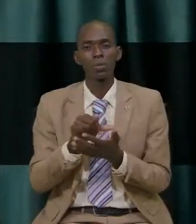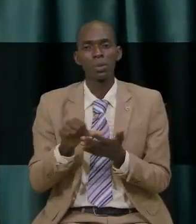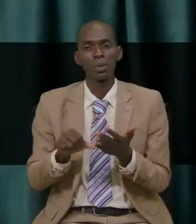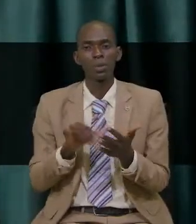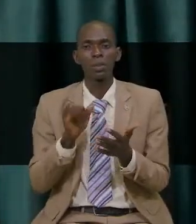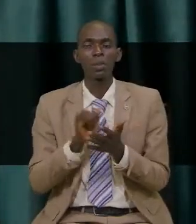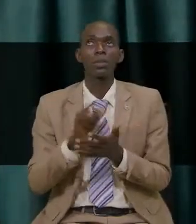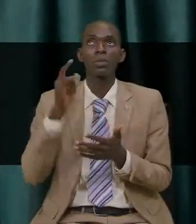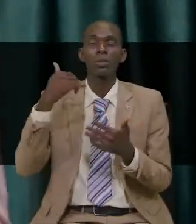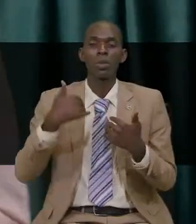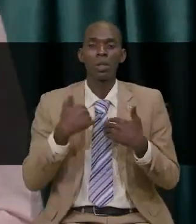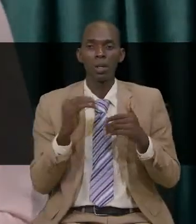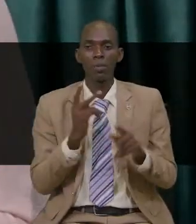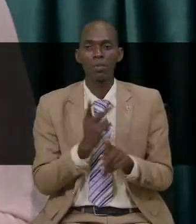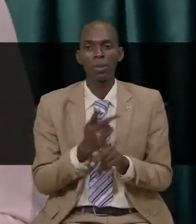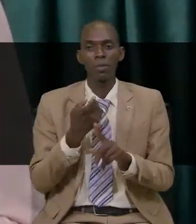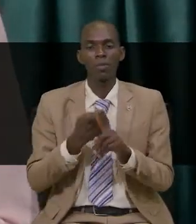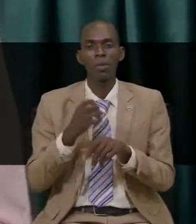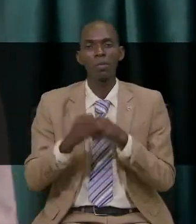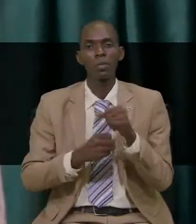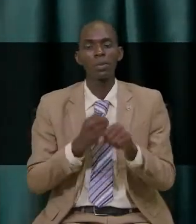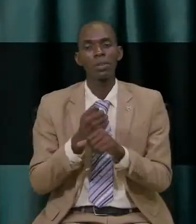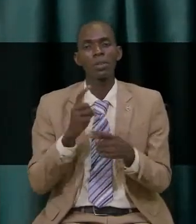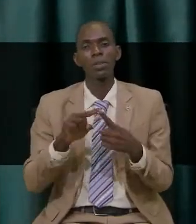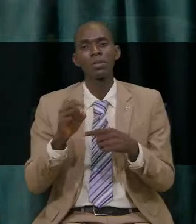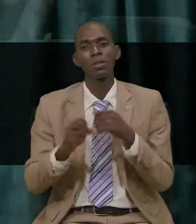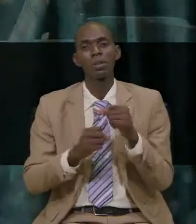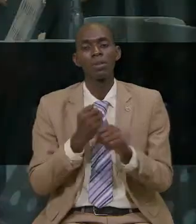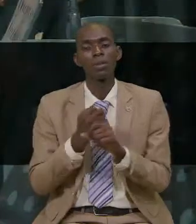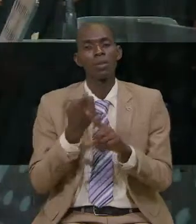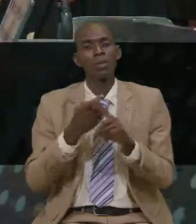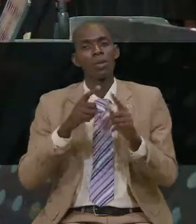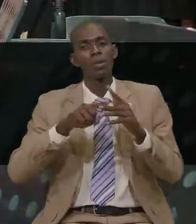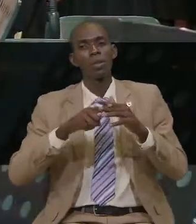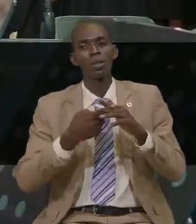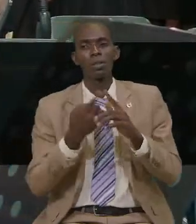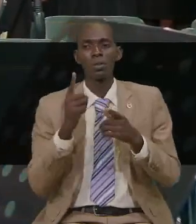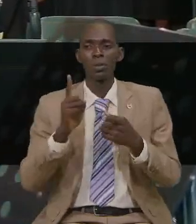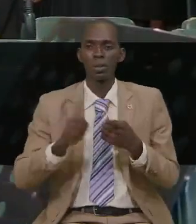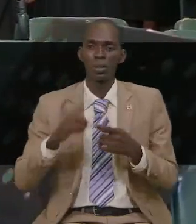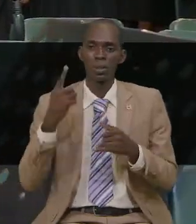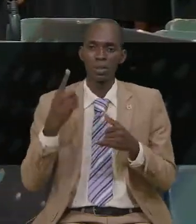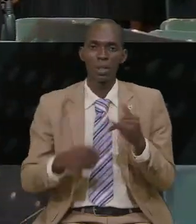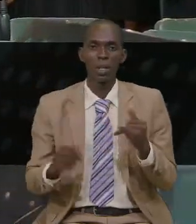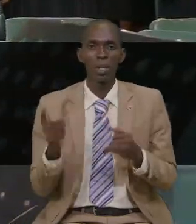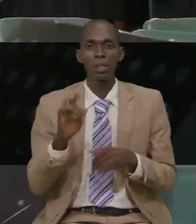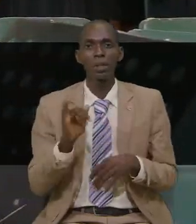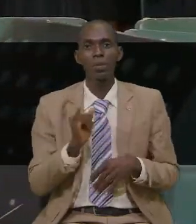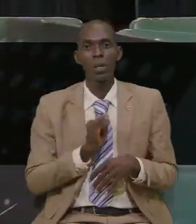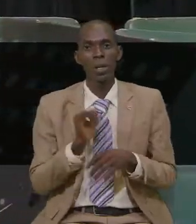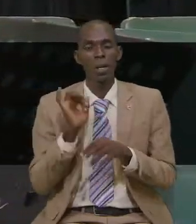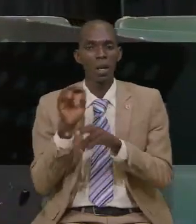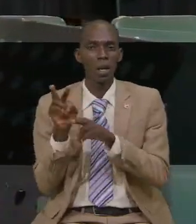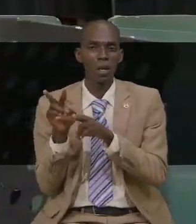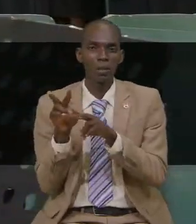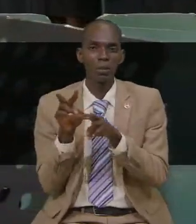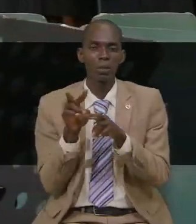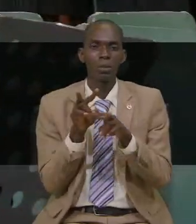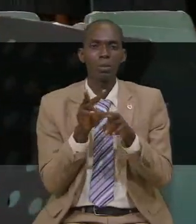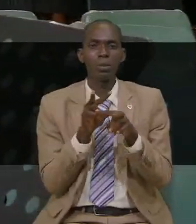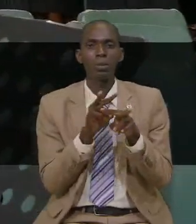You've preserved from age to age. From Genesis to Revelation, anywhere